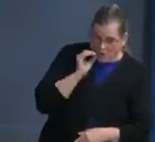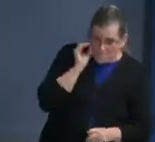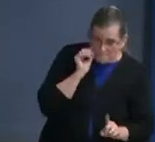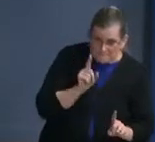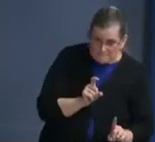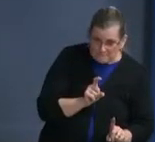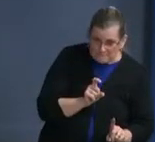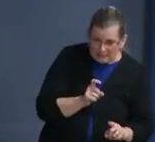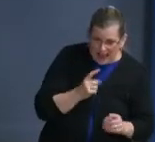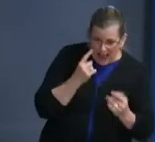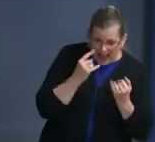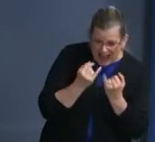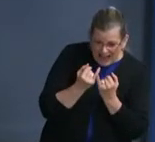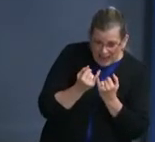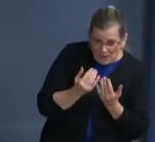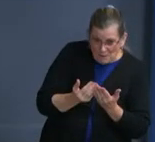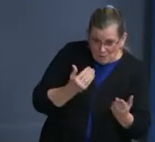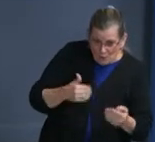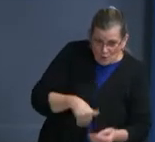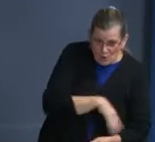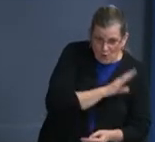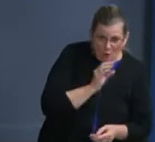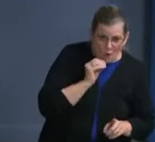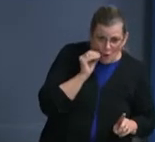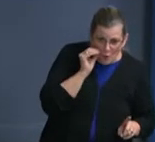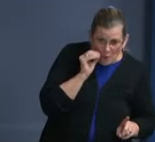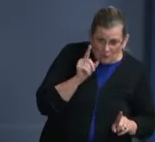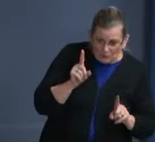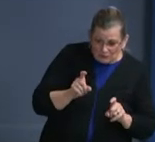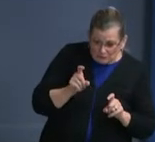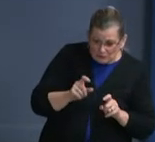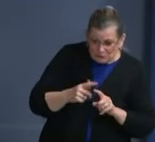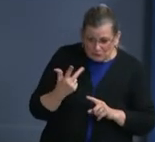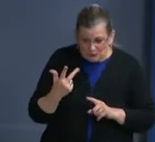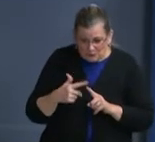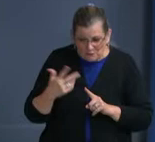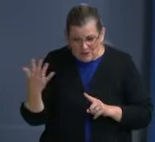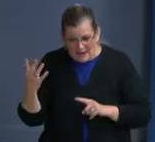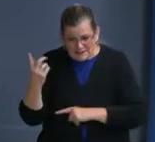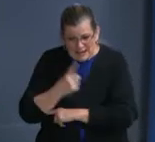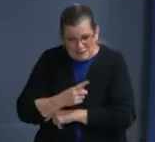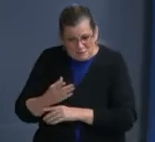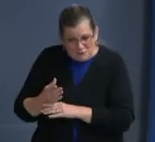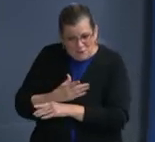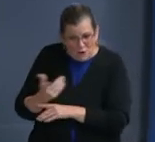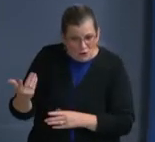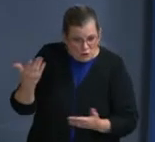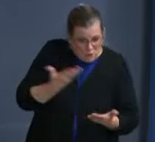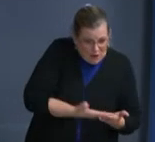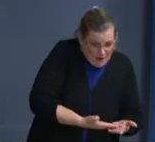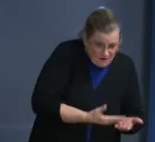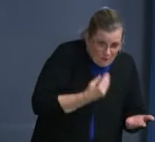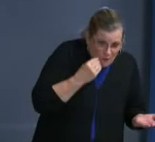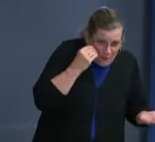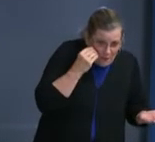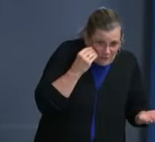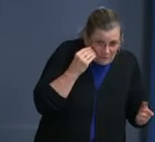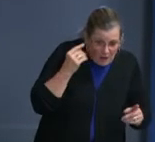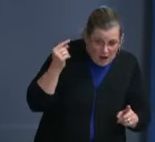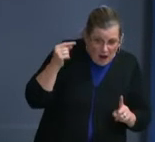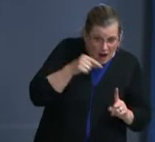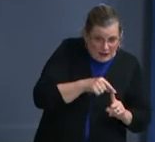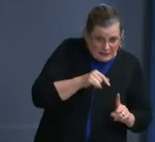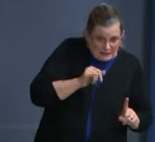Isolate when they get home, get a test 3 to 5 days after they arrive, and stay home until they